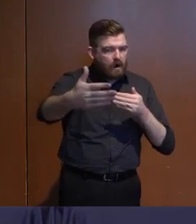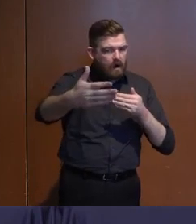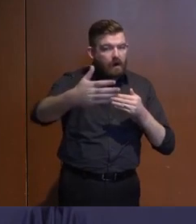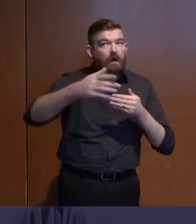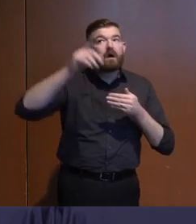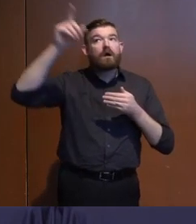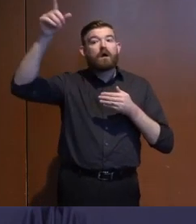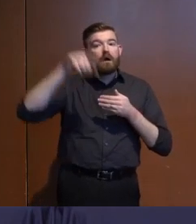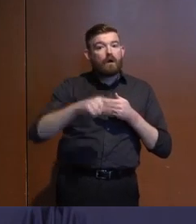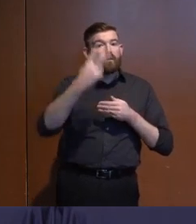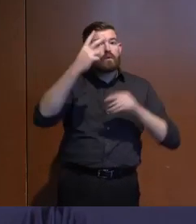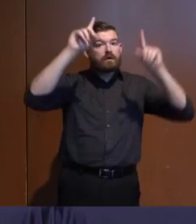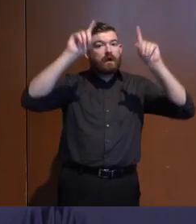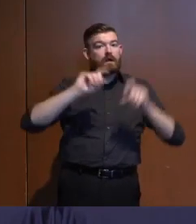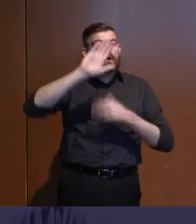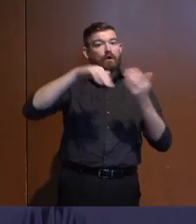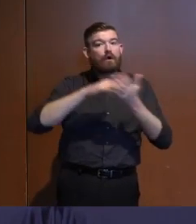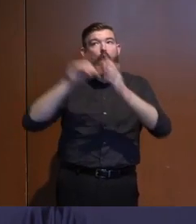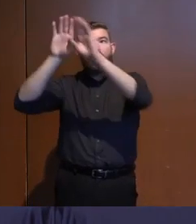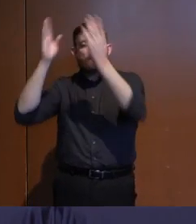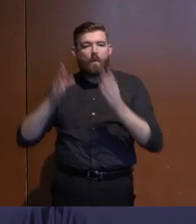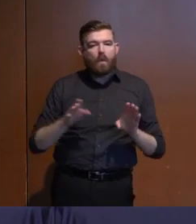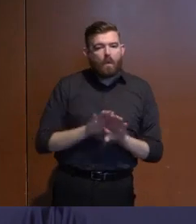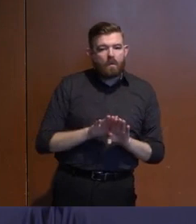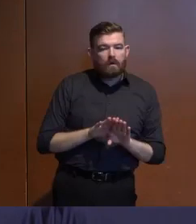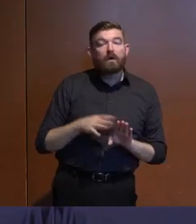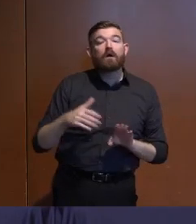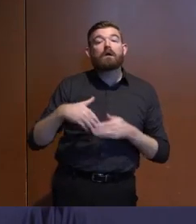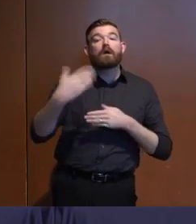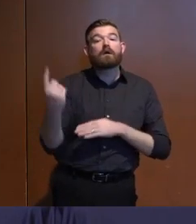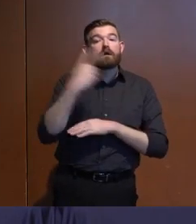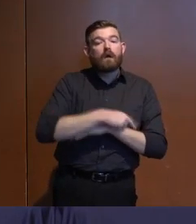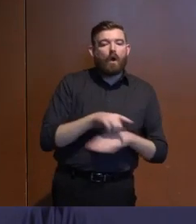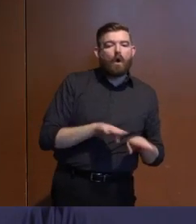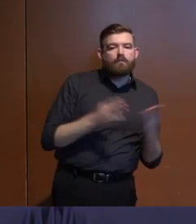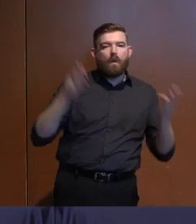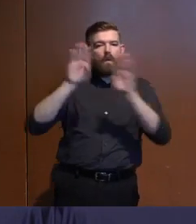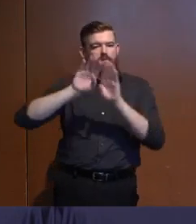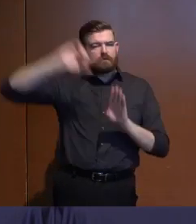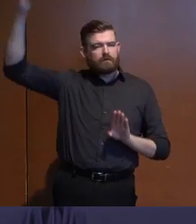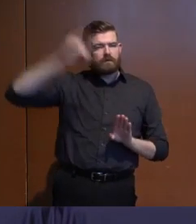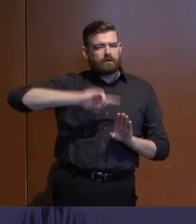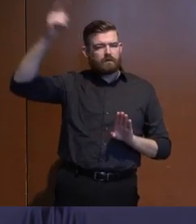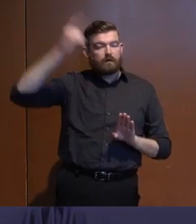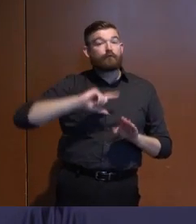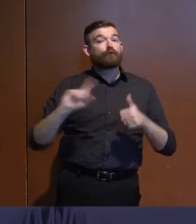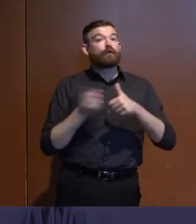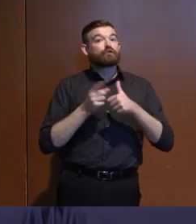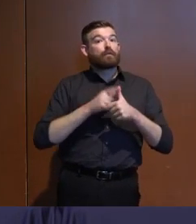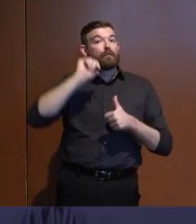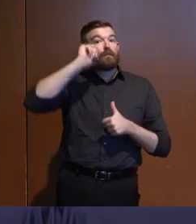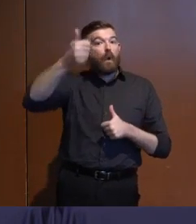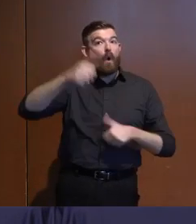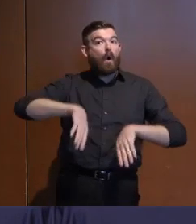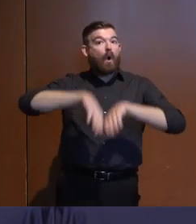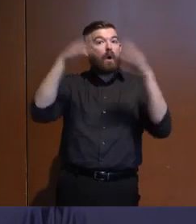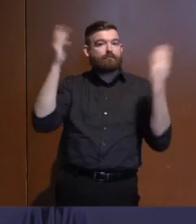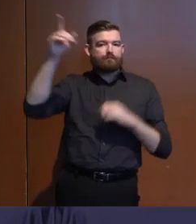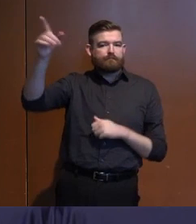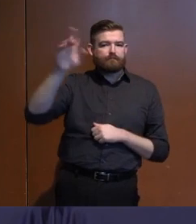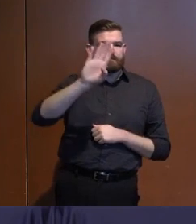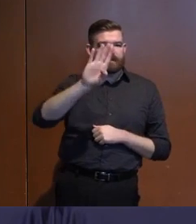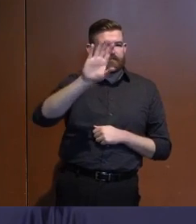two FEMA-run testing sites. Testing will begin at 8 a.m., and it will continue until 500 samples